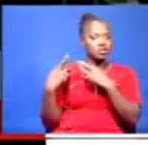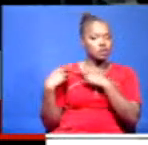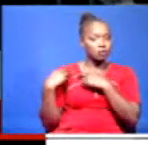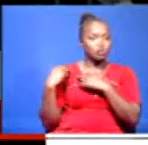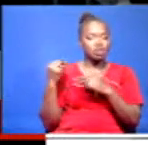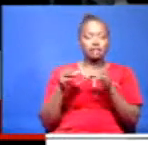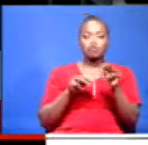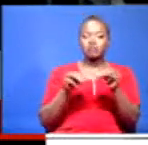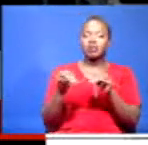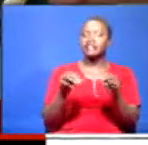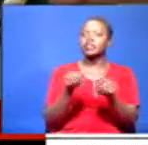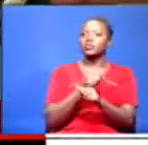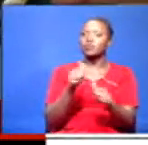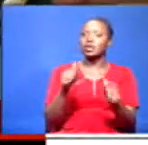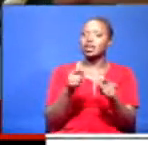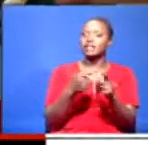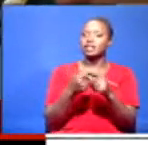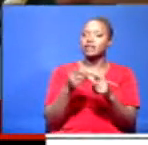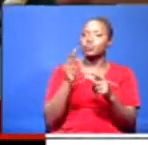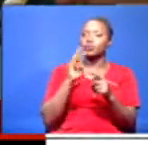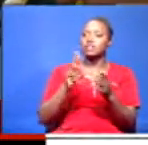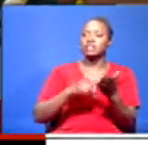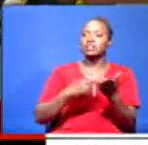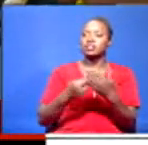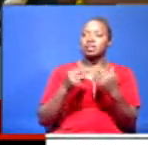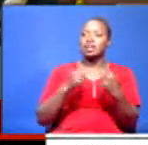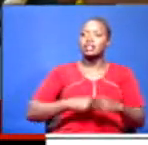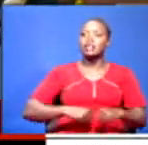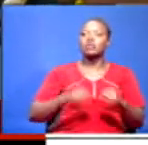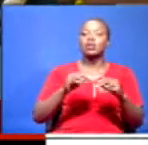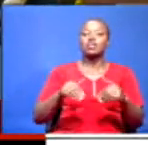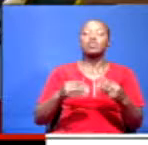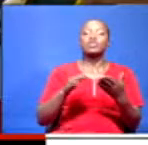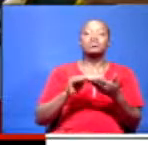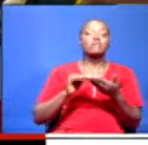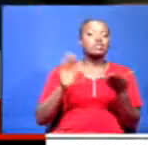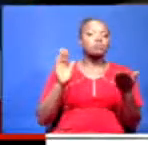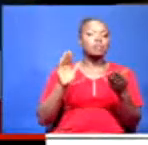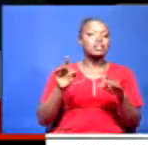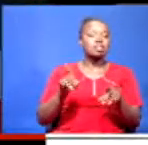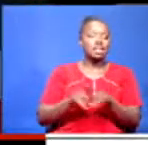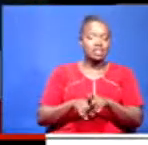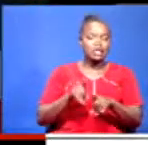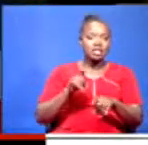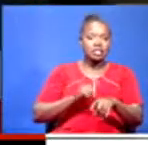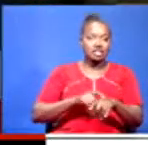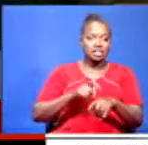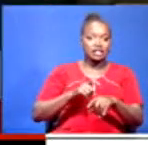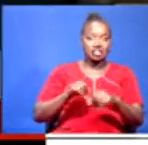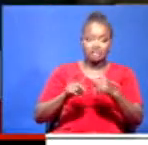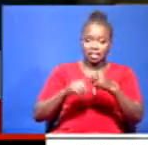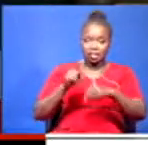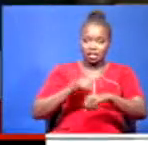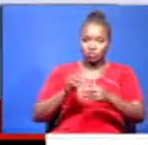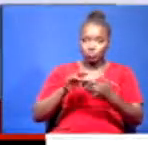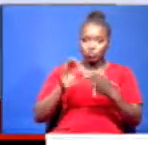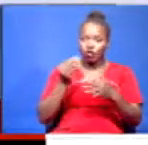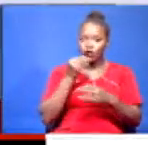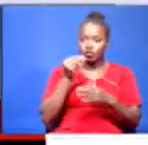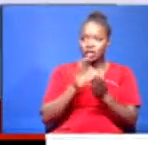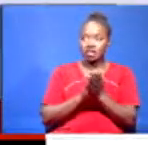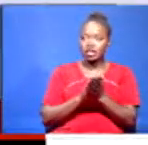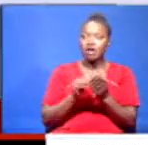sustainably, maritime resources are able to produce as much as 6 times more food and generate 40 times